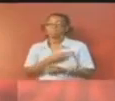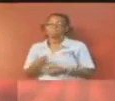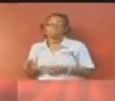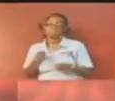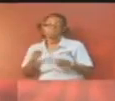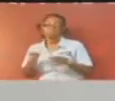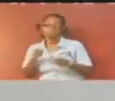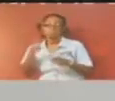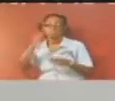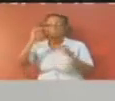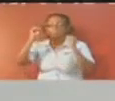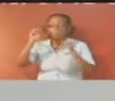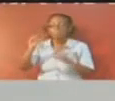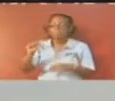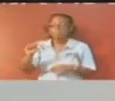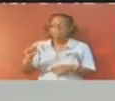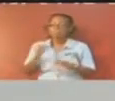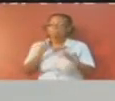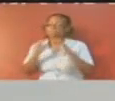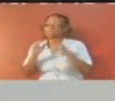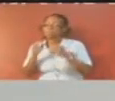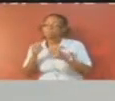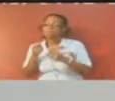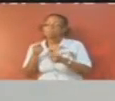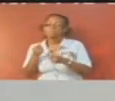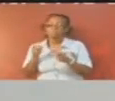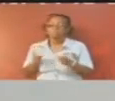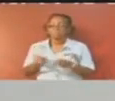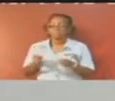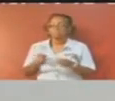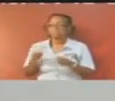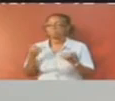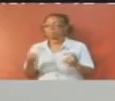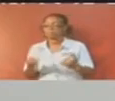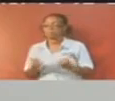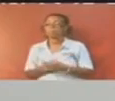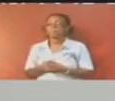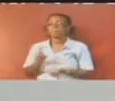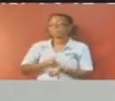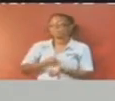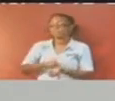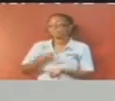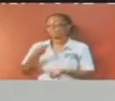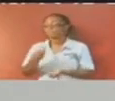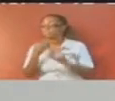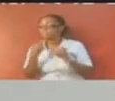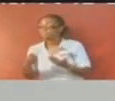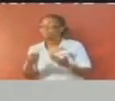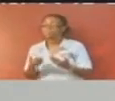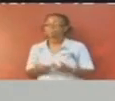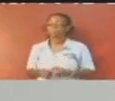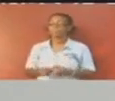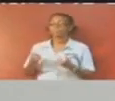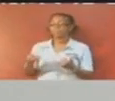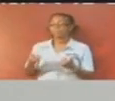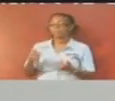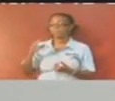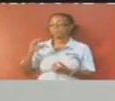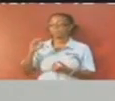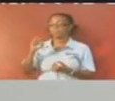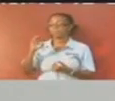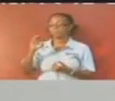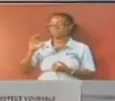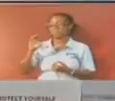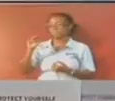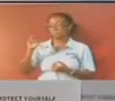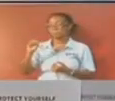rest of the conference. Thank you very much, Dr. Hines. I now hand you over to the CMO, who will present information on